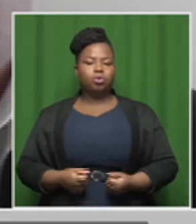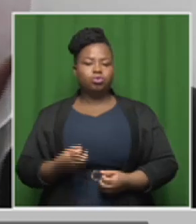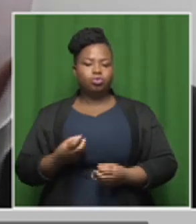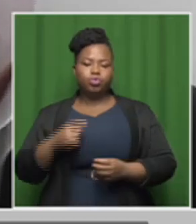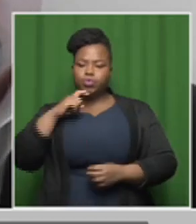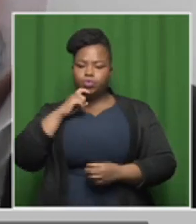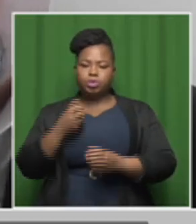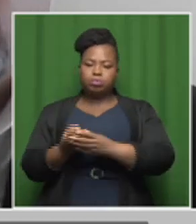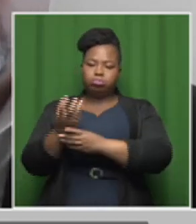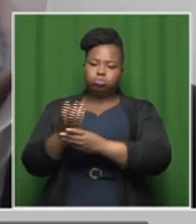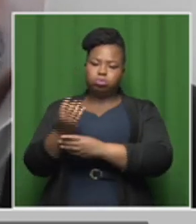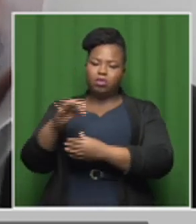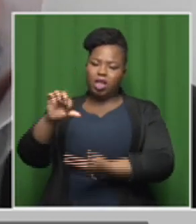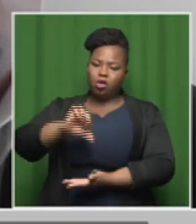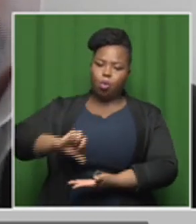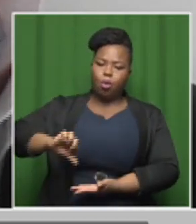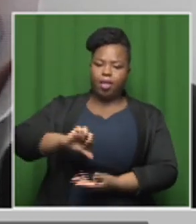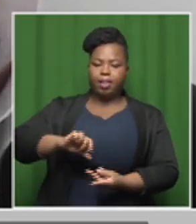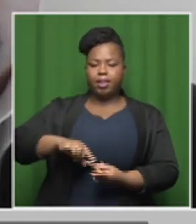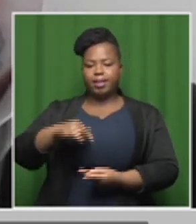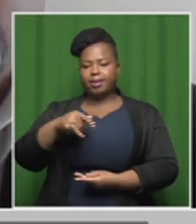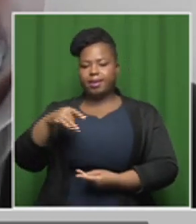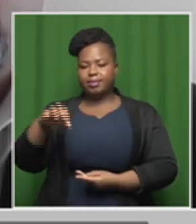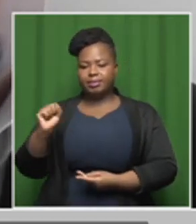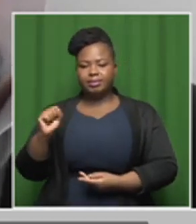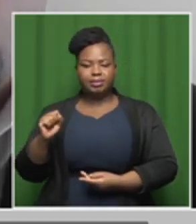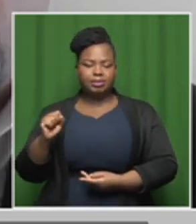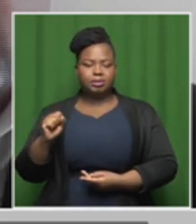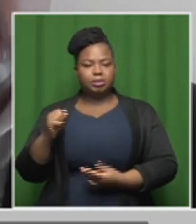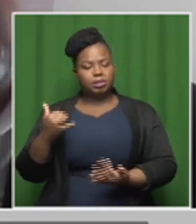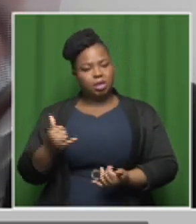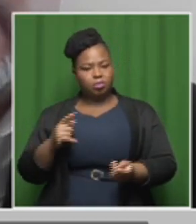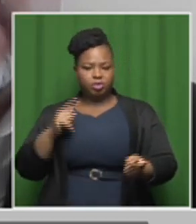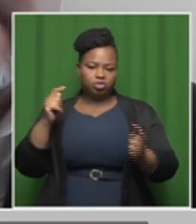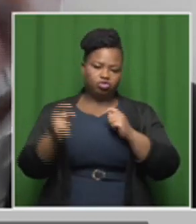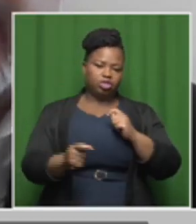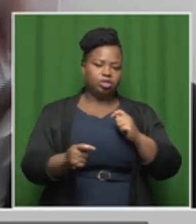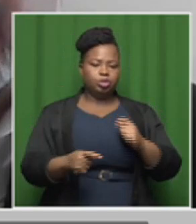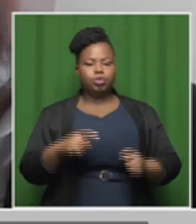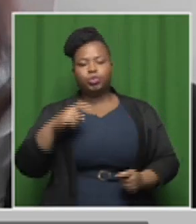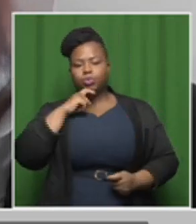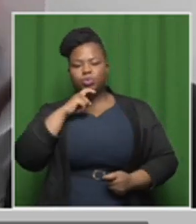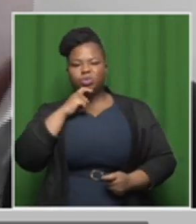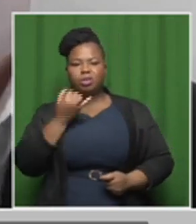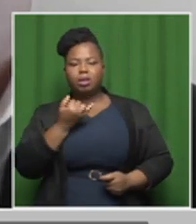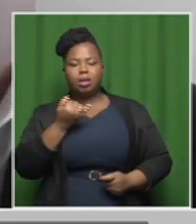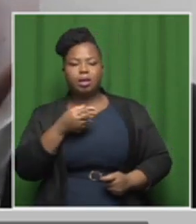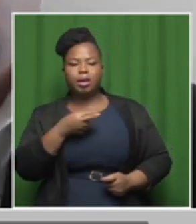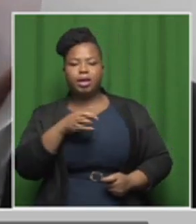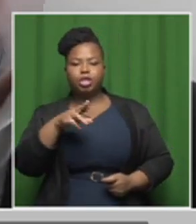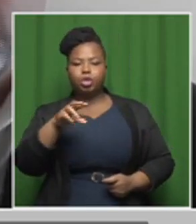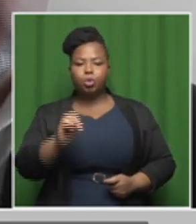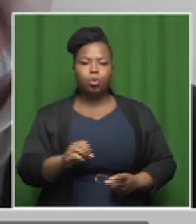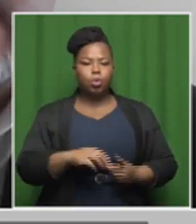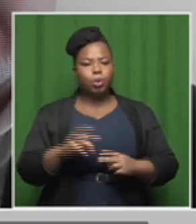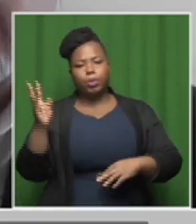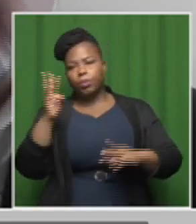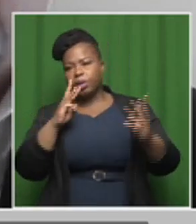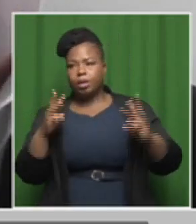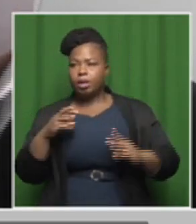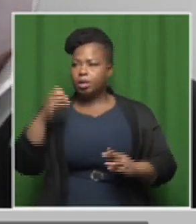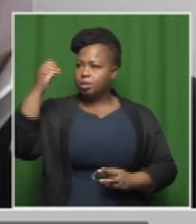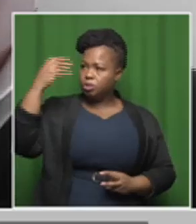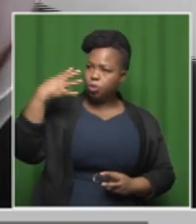like oil and gas into more green technologies like hydro and wind and